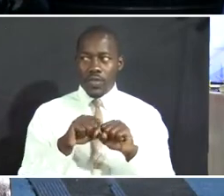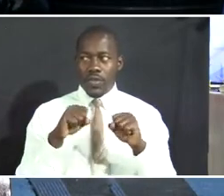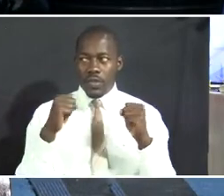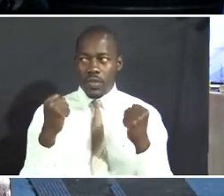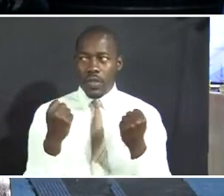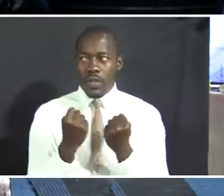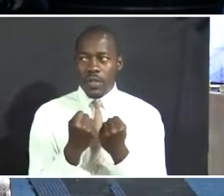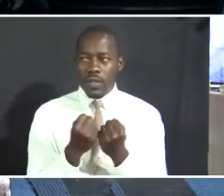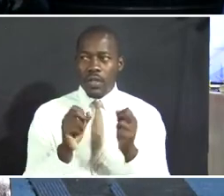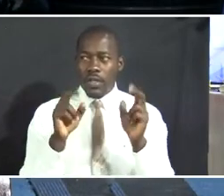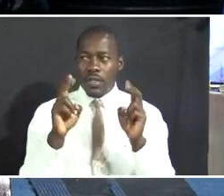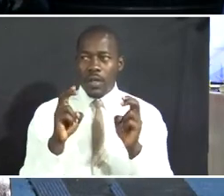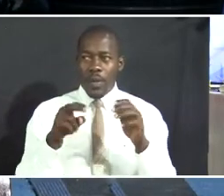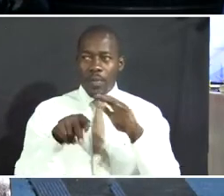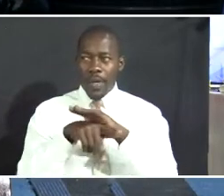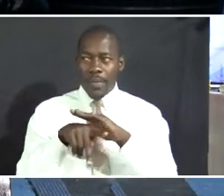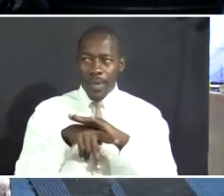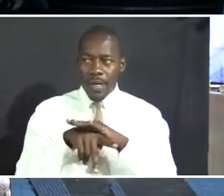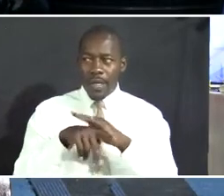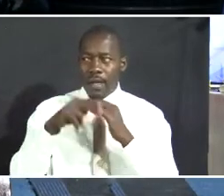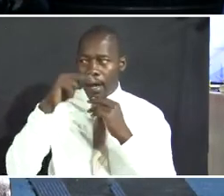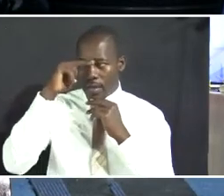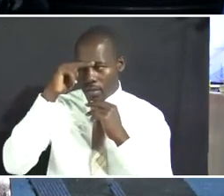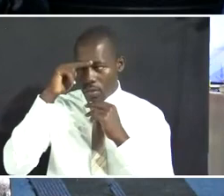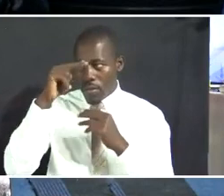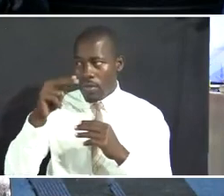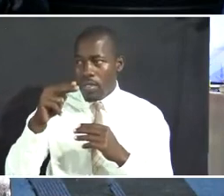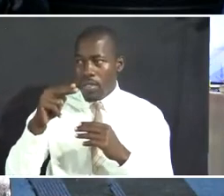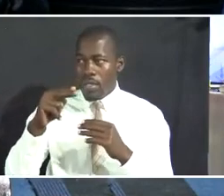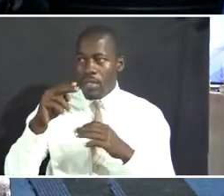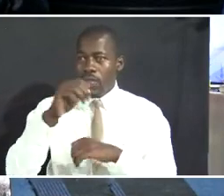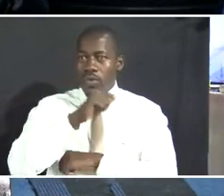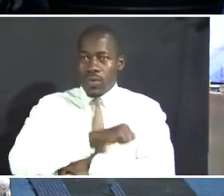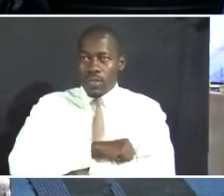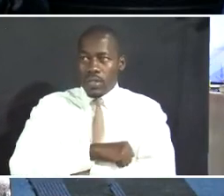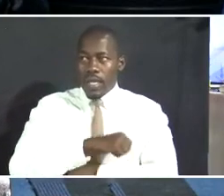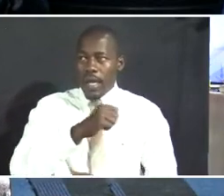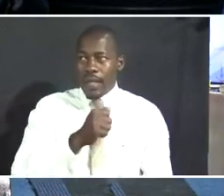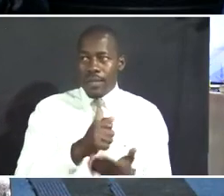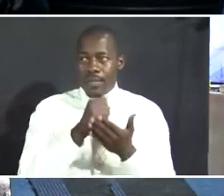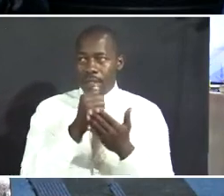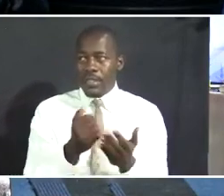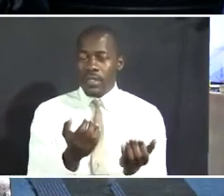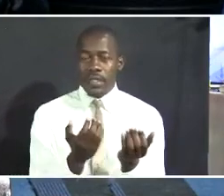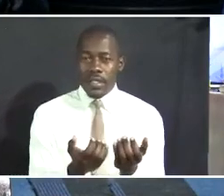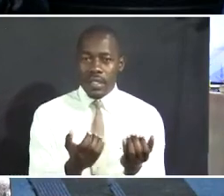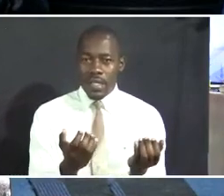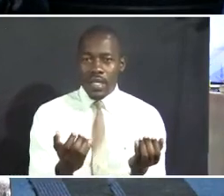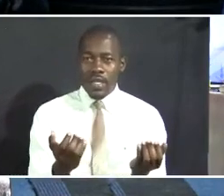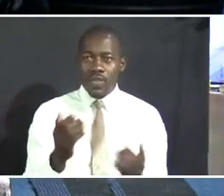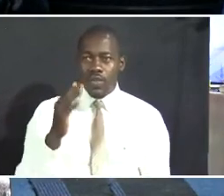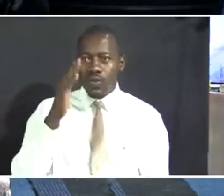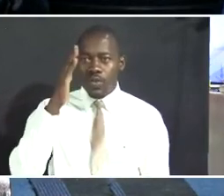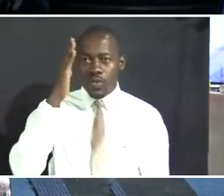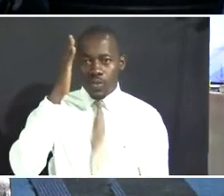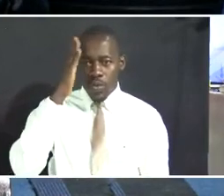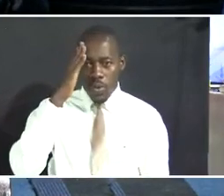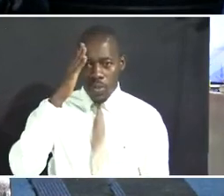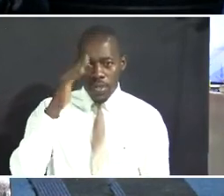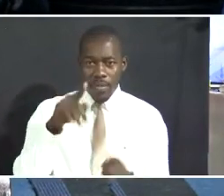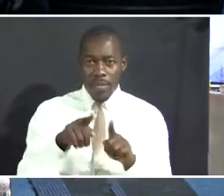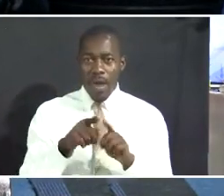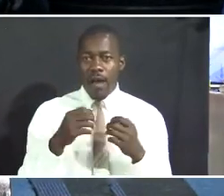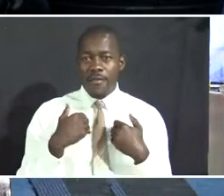primary and high school Adventist schools helps them navigate the very big